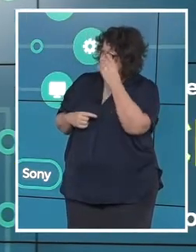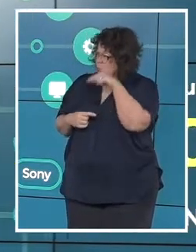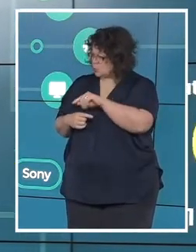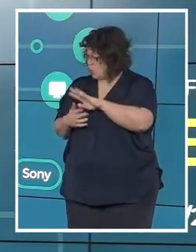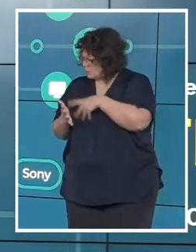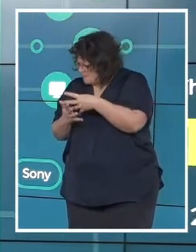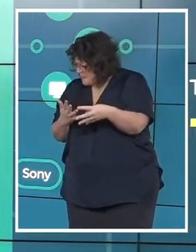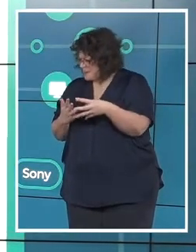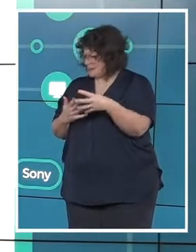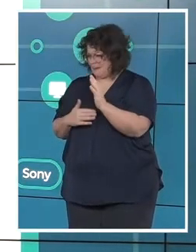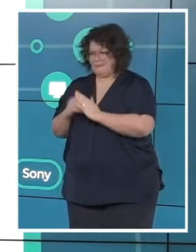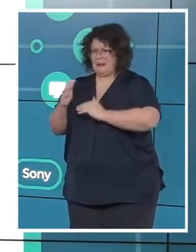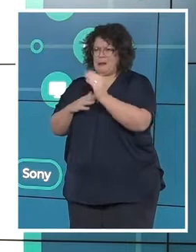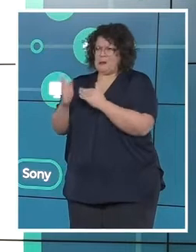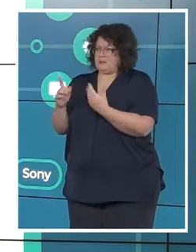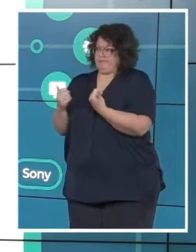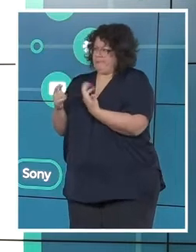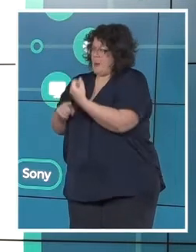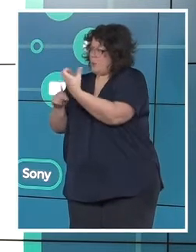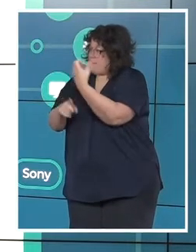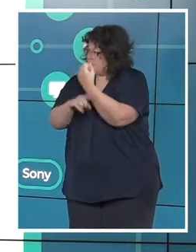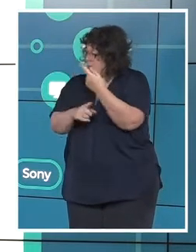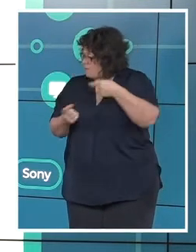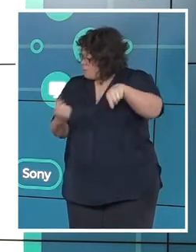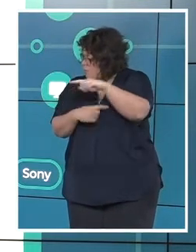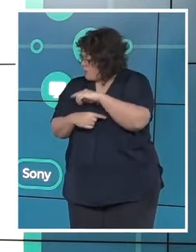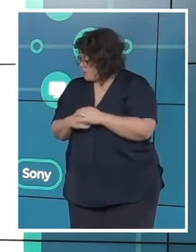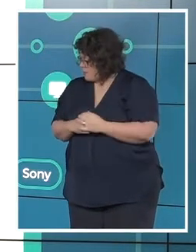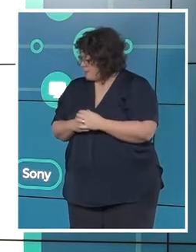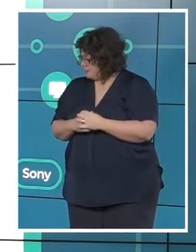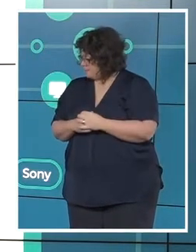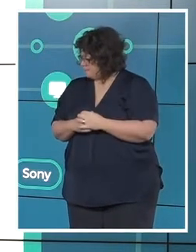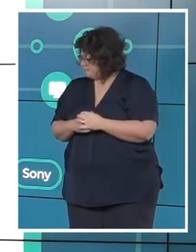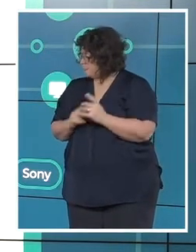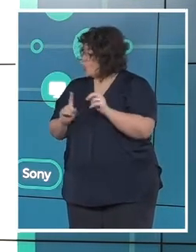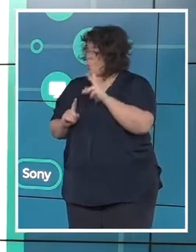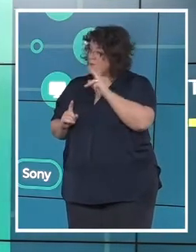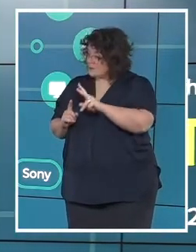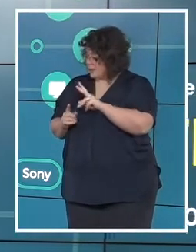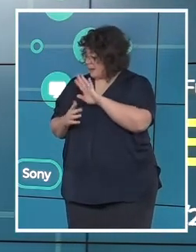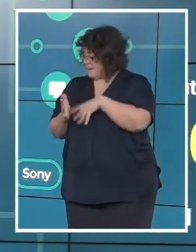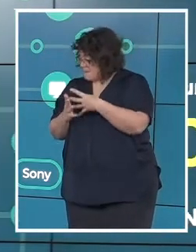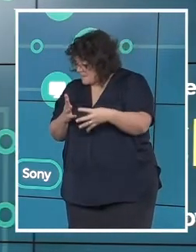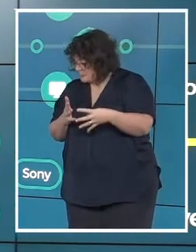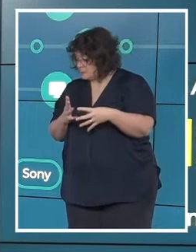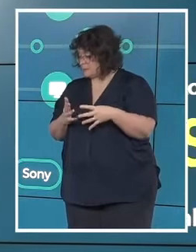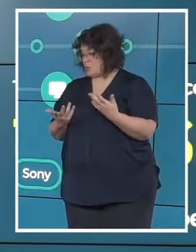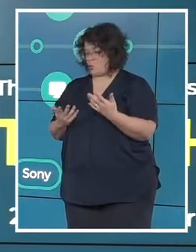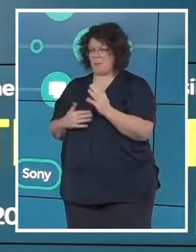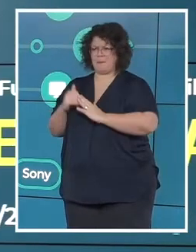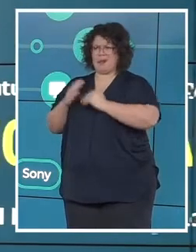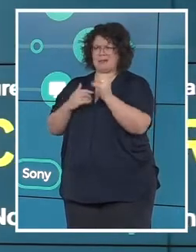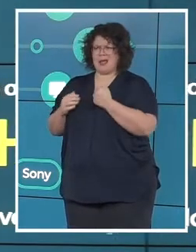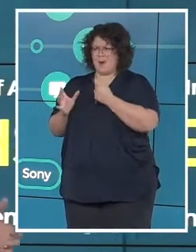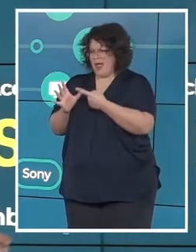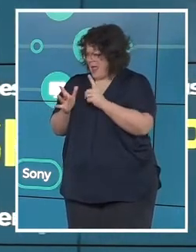AI systems, we're really thinking of mainstream. And we haven't been as inclusive